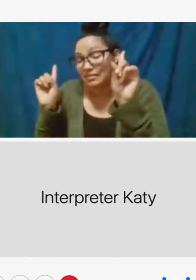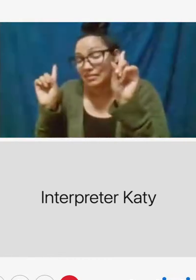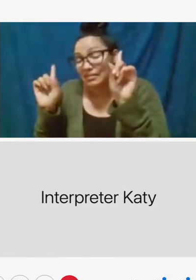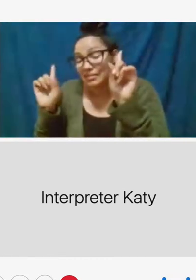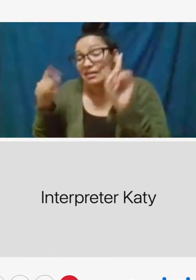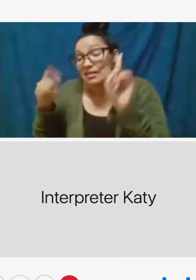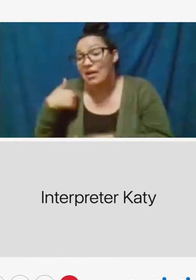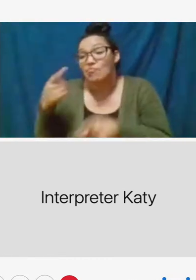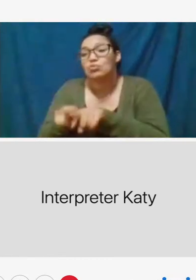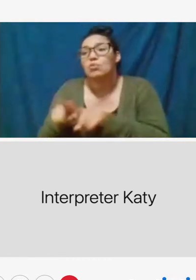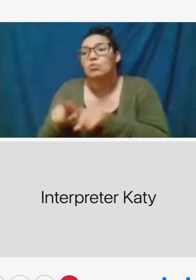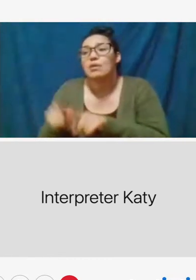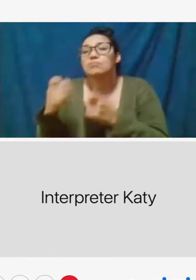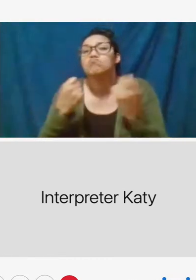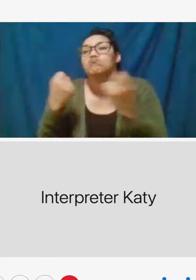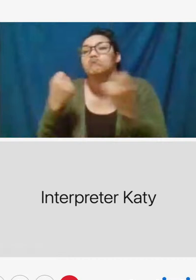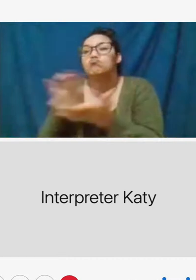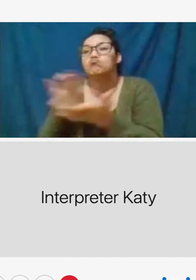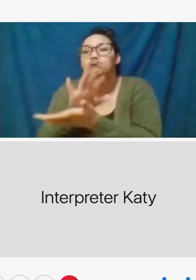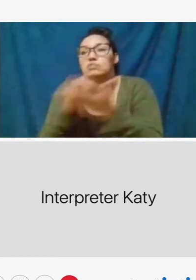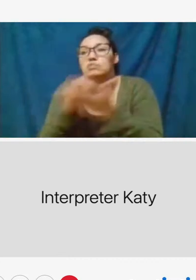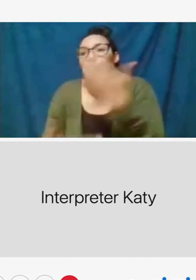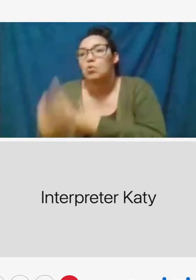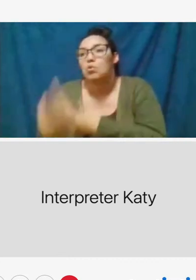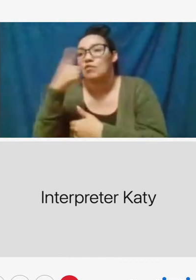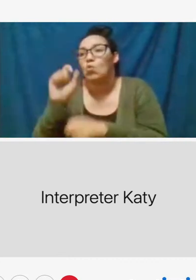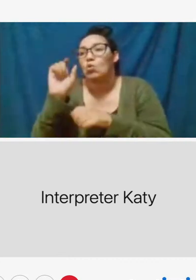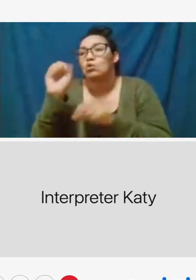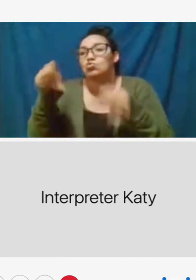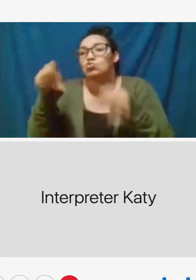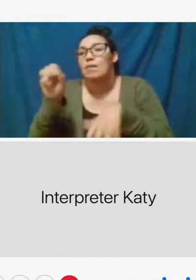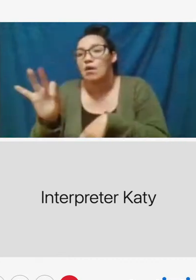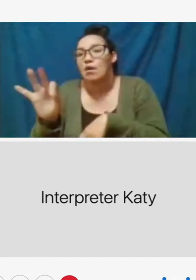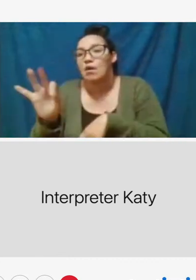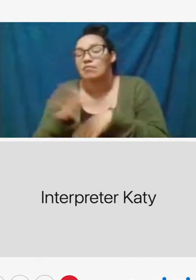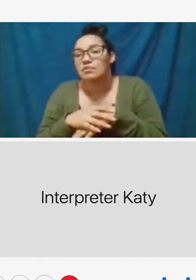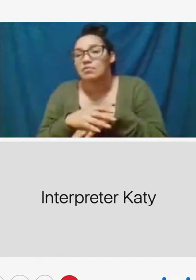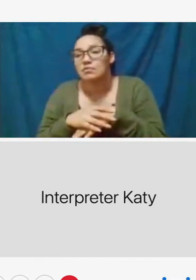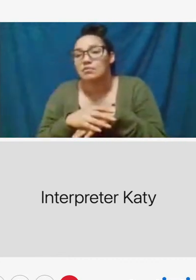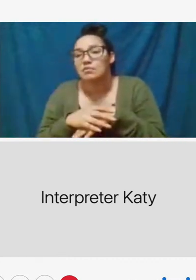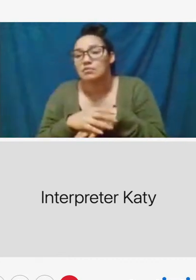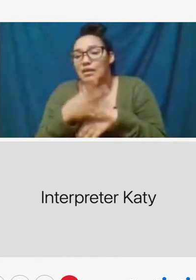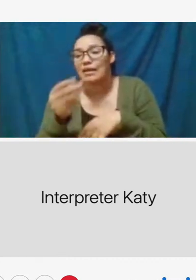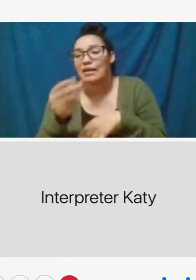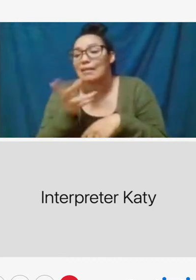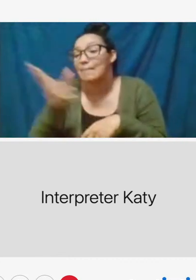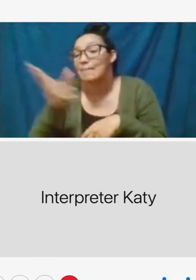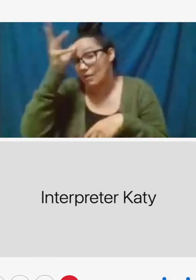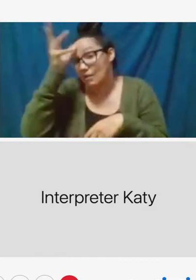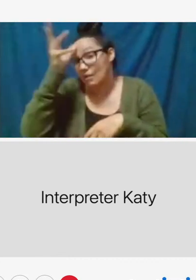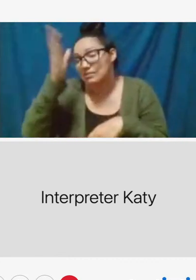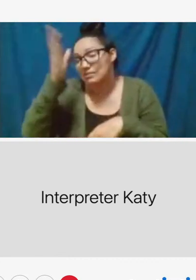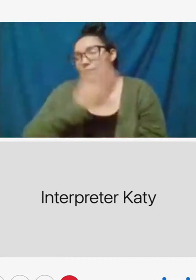morning for drop off and in the parents please